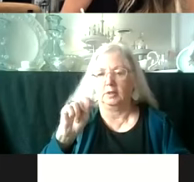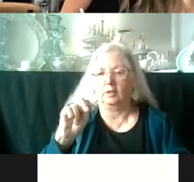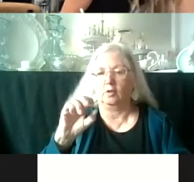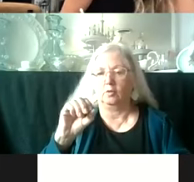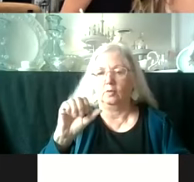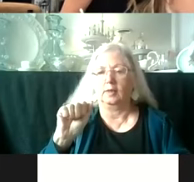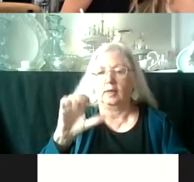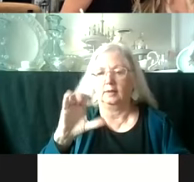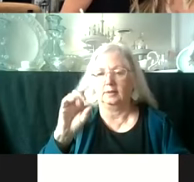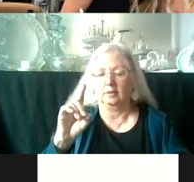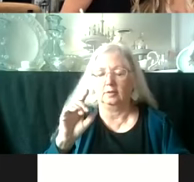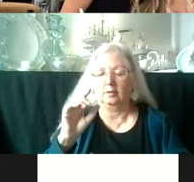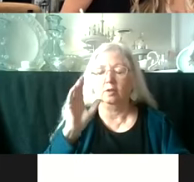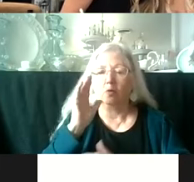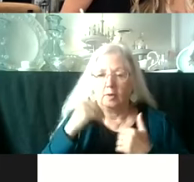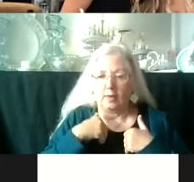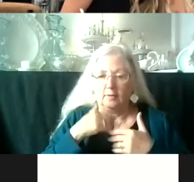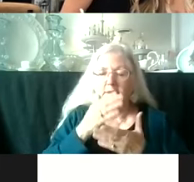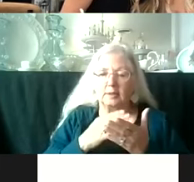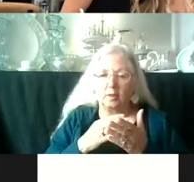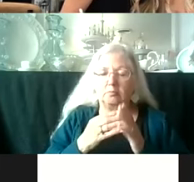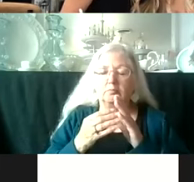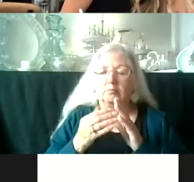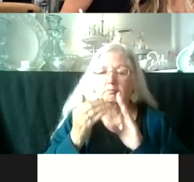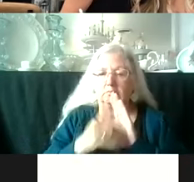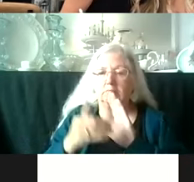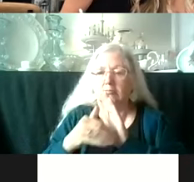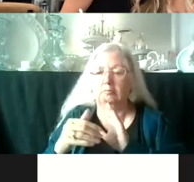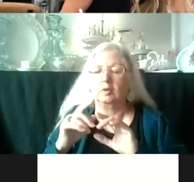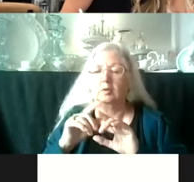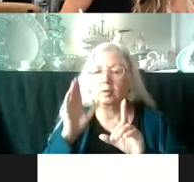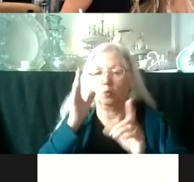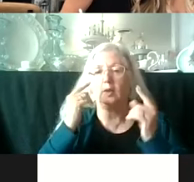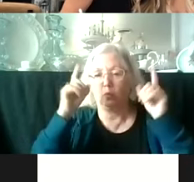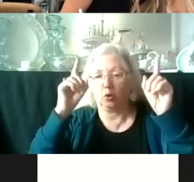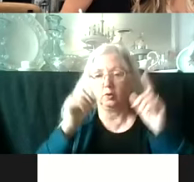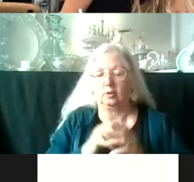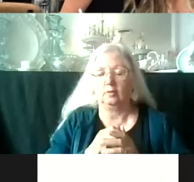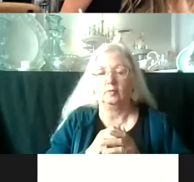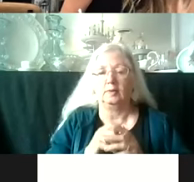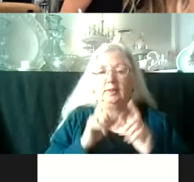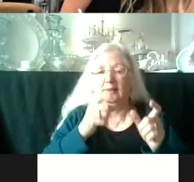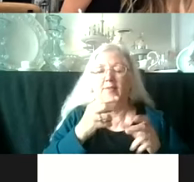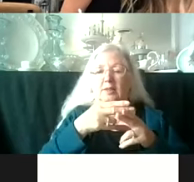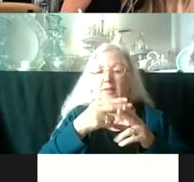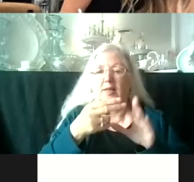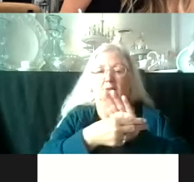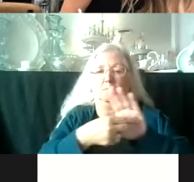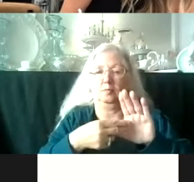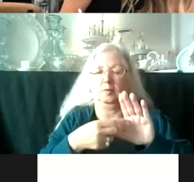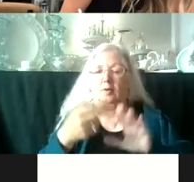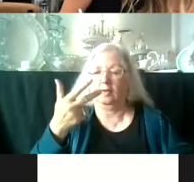get some repetition, but it is going to work. And of course, we have to give a fancy name to that sequence of